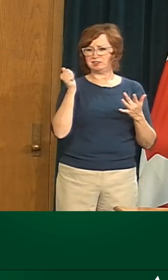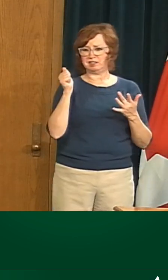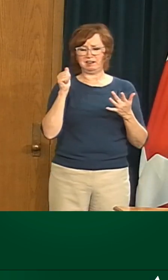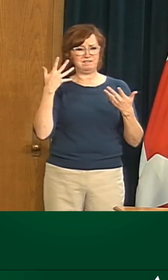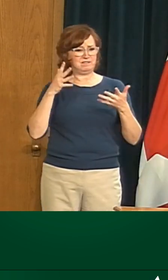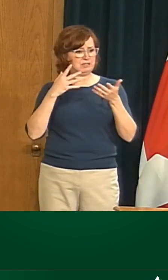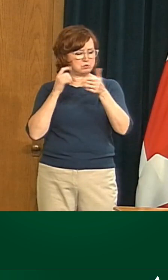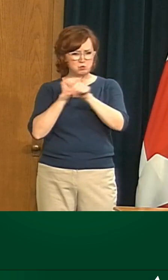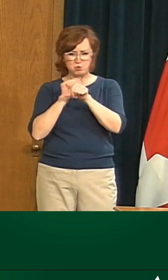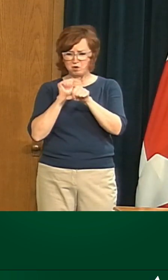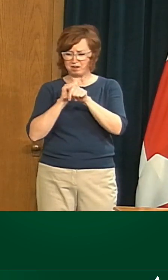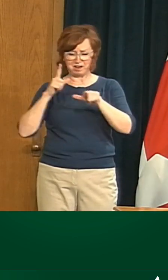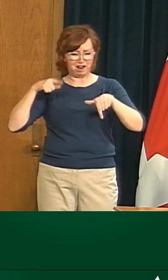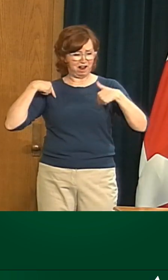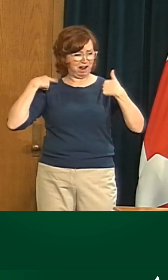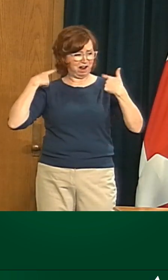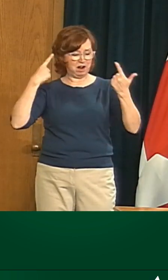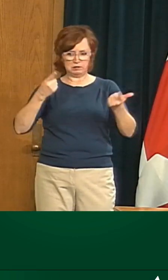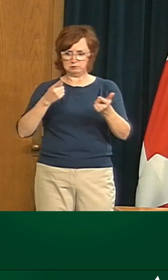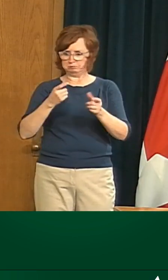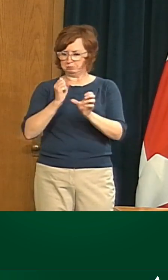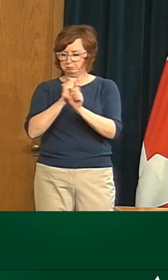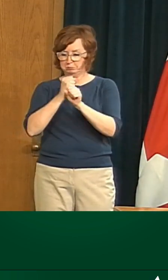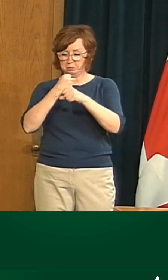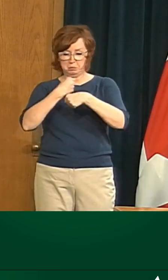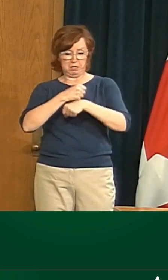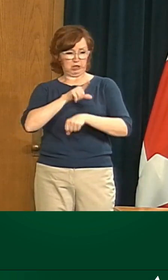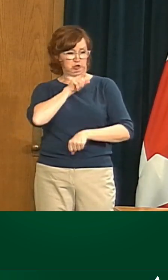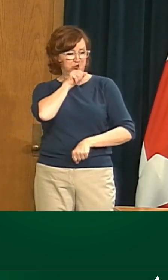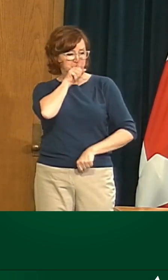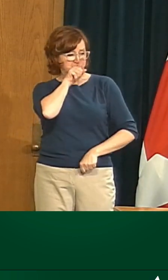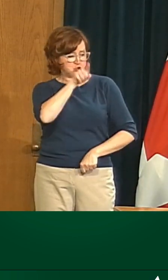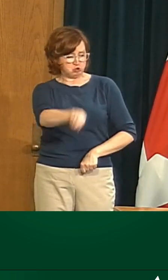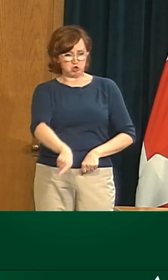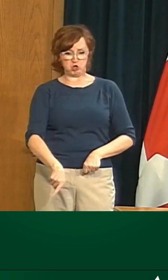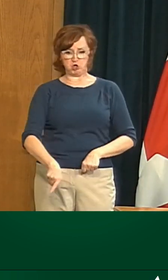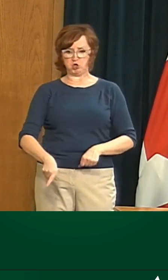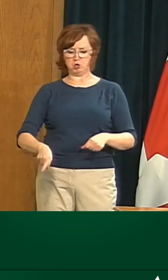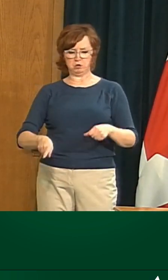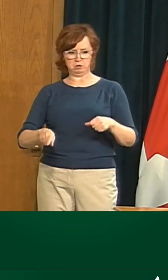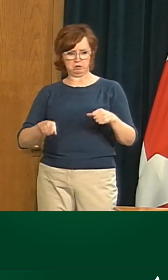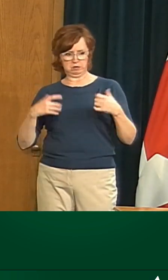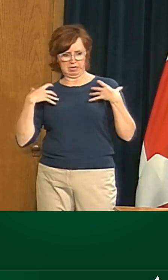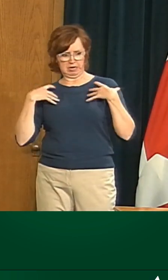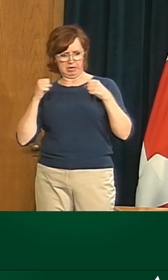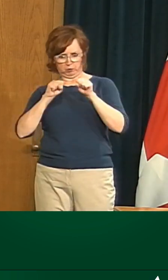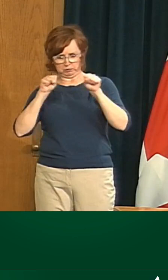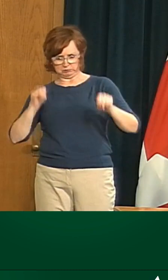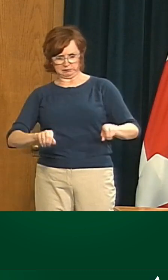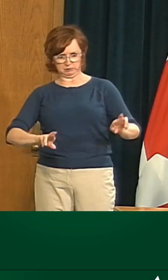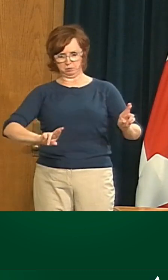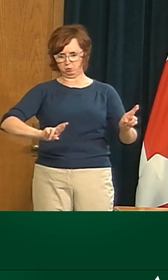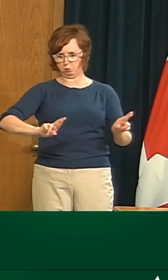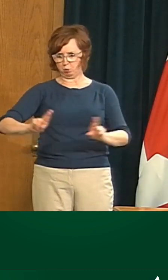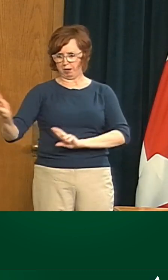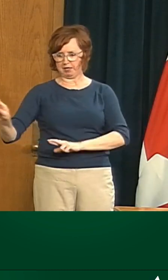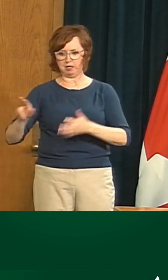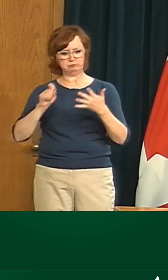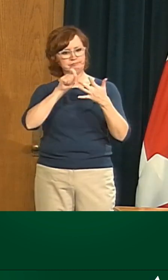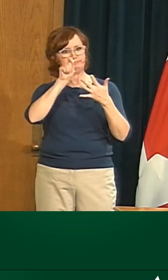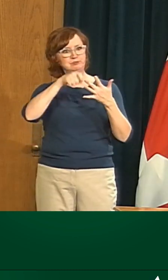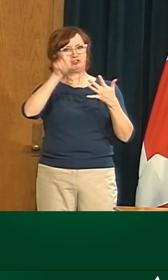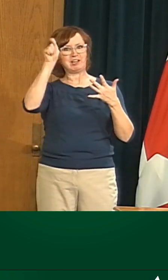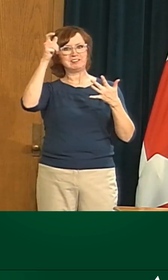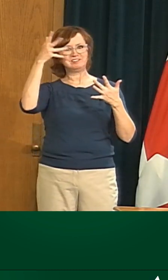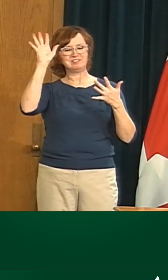that our medical system is, our healthcare delivery system is in a place where it is prepared for whatever might come